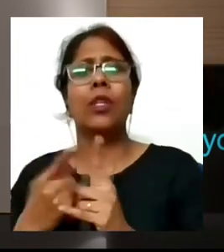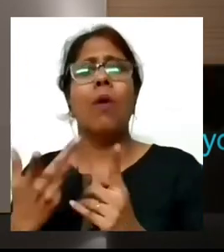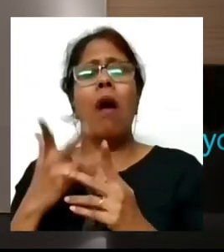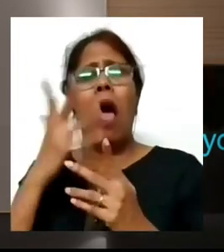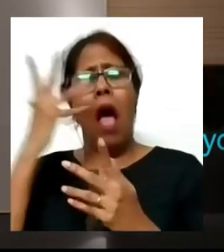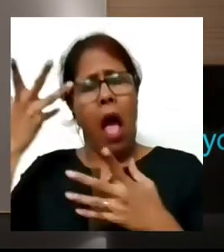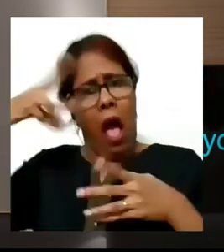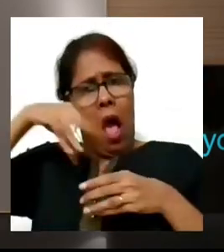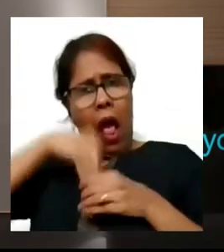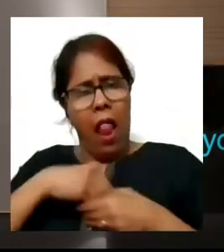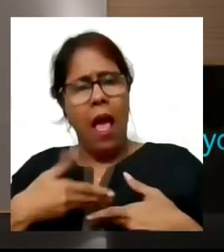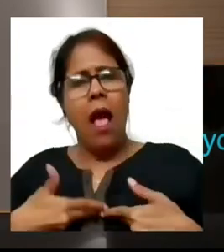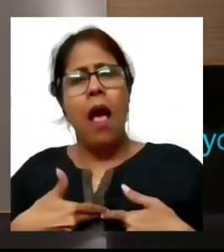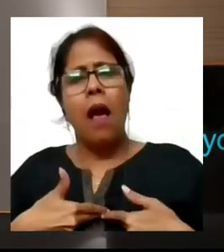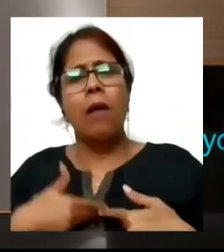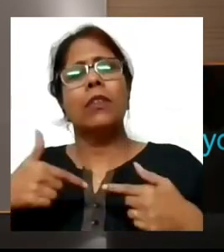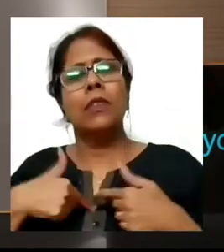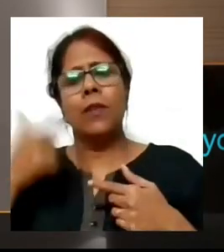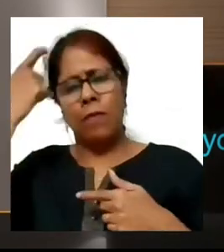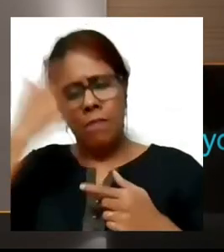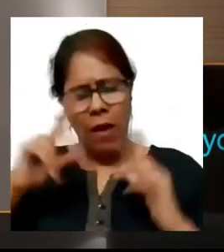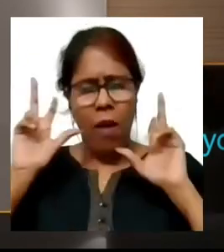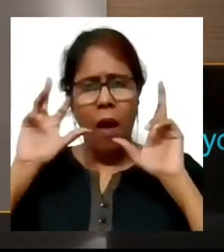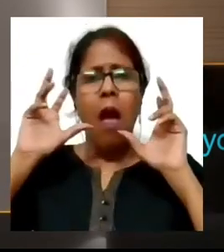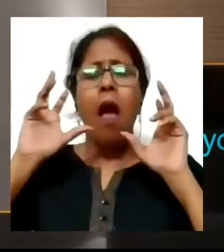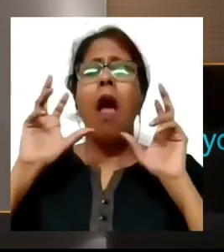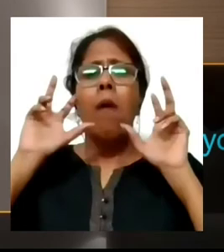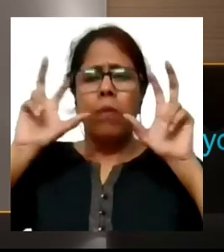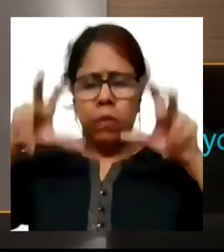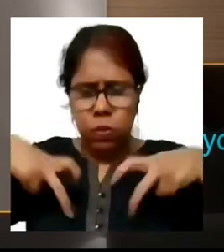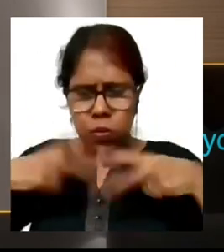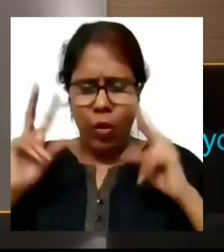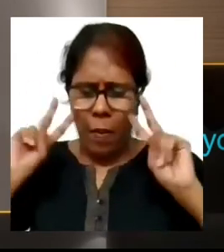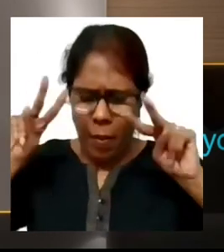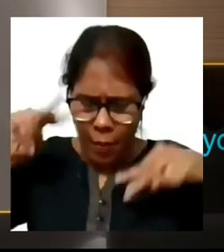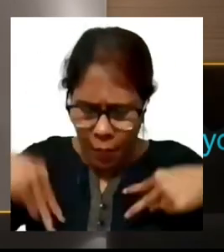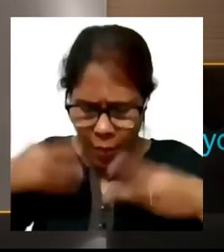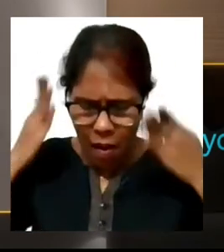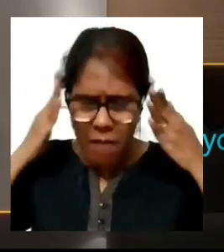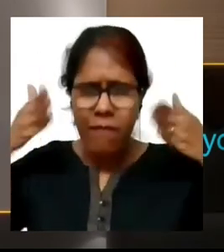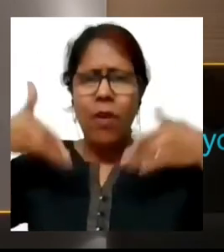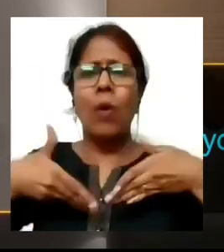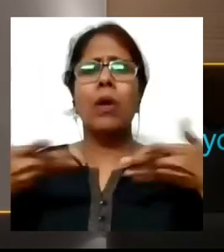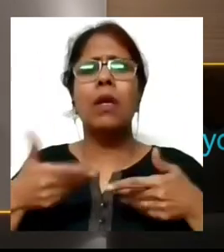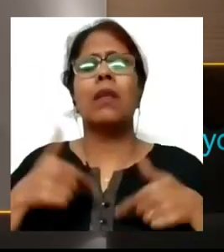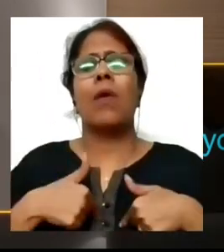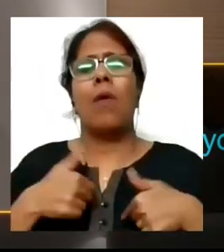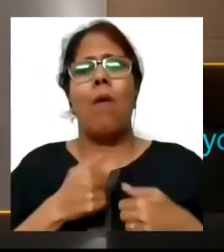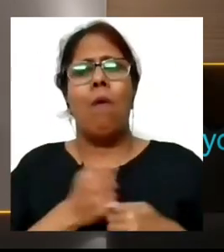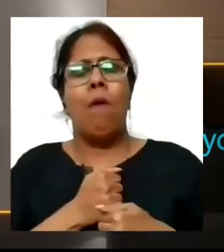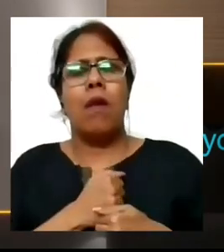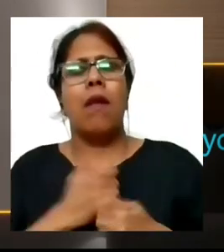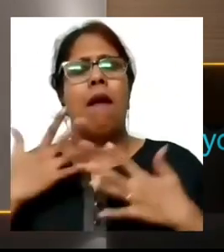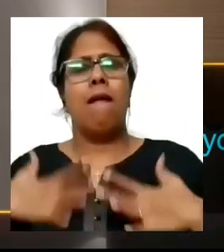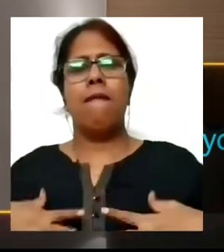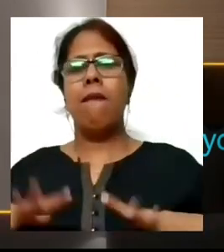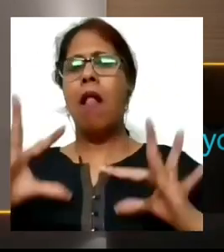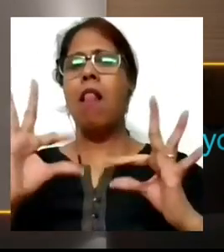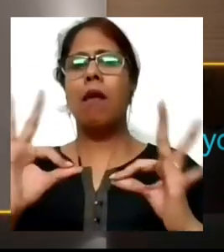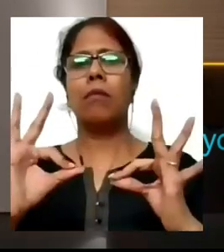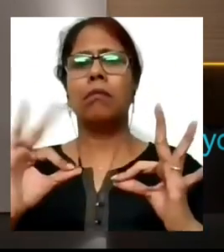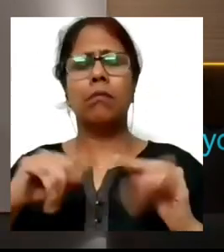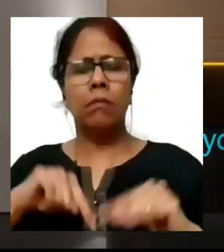focusing on my well-being. I am focusing on centering myself to exactly how